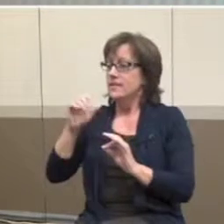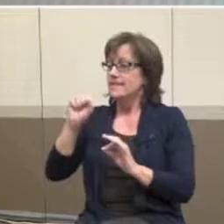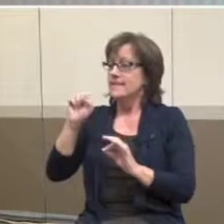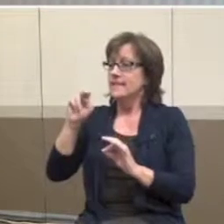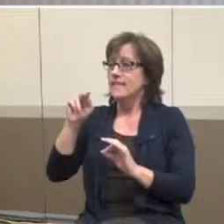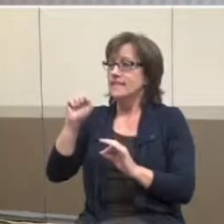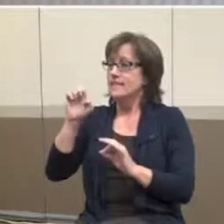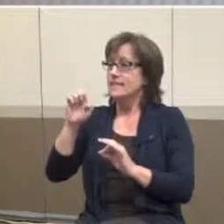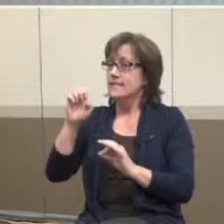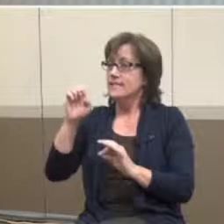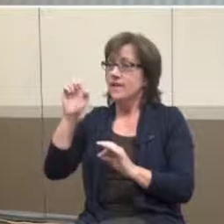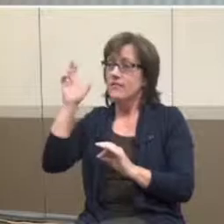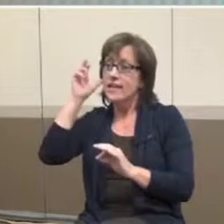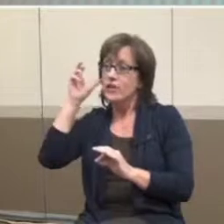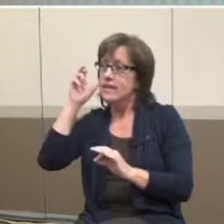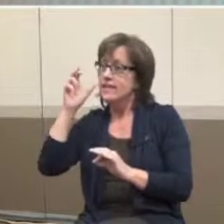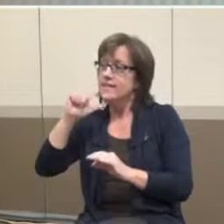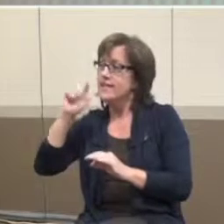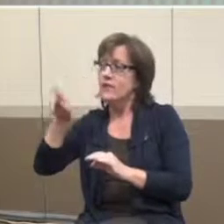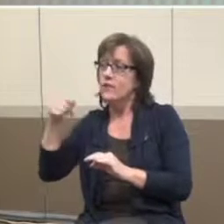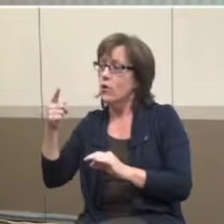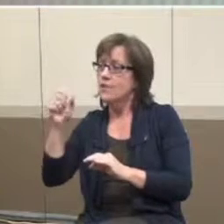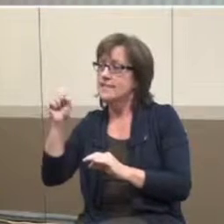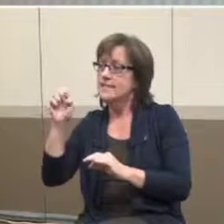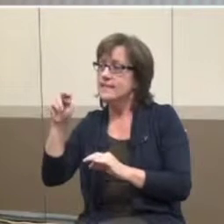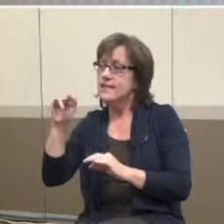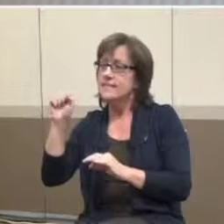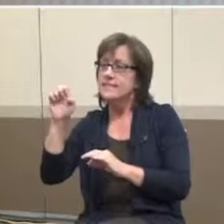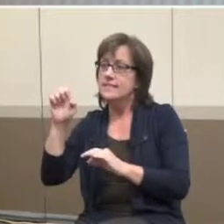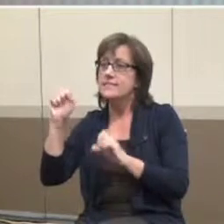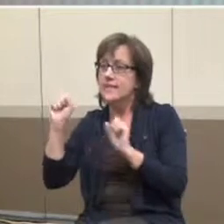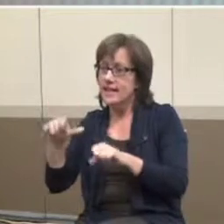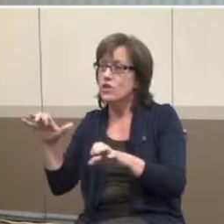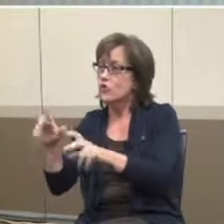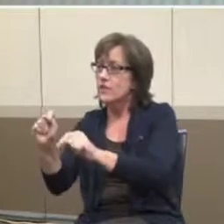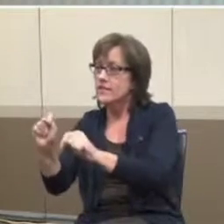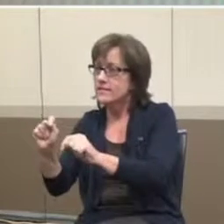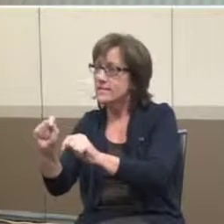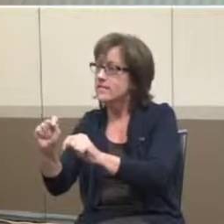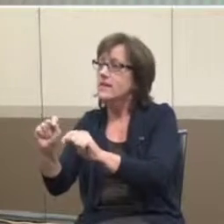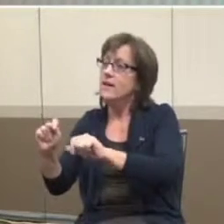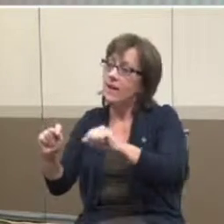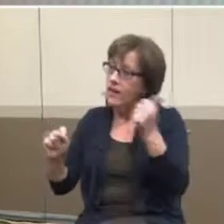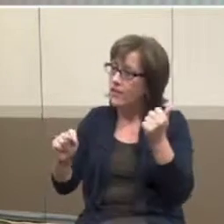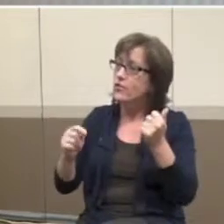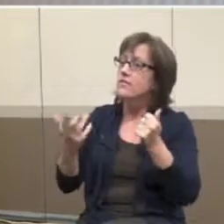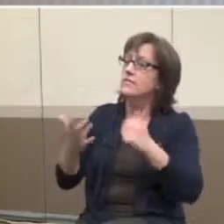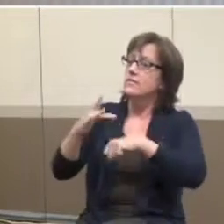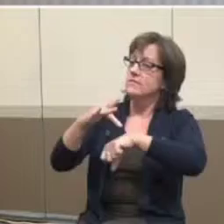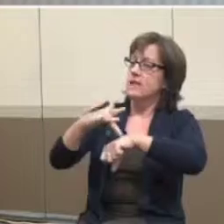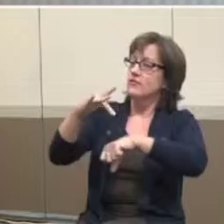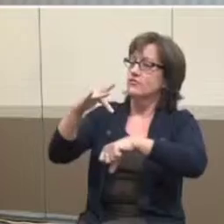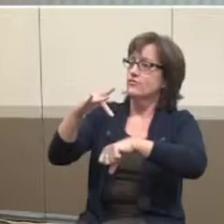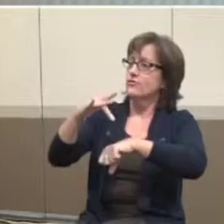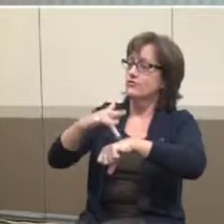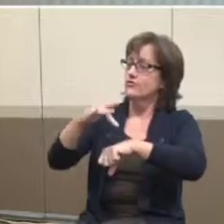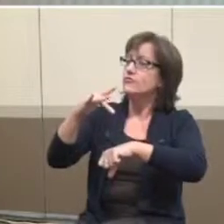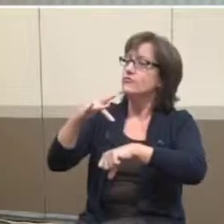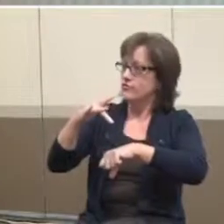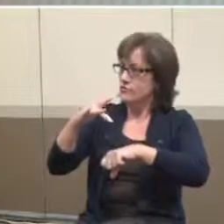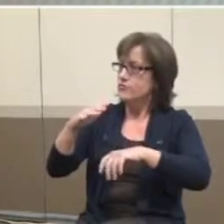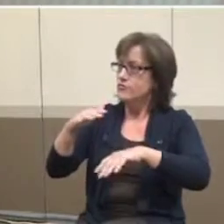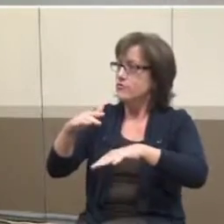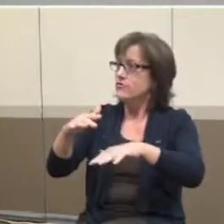the only sense that can do this. Touch can do this too. And she talks a lot about